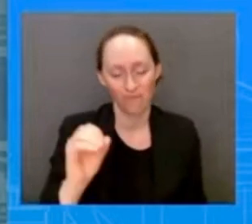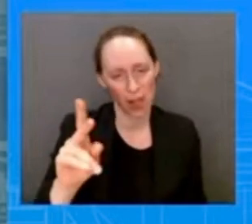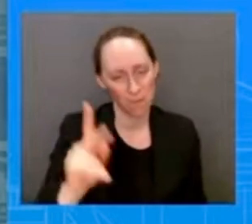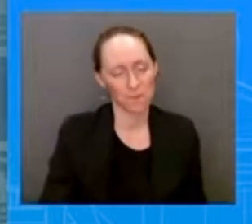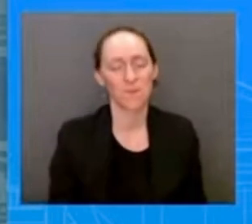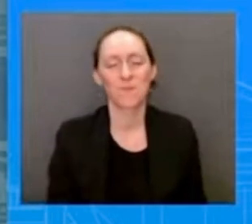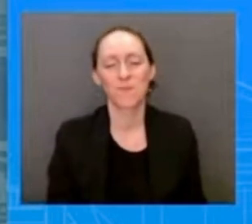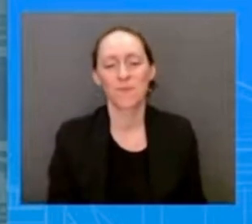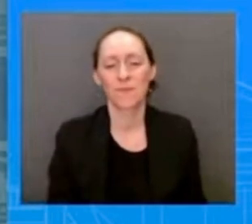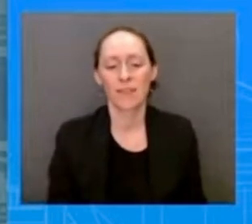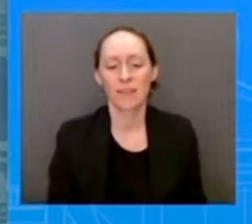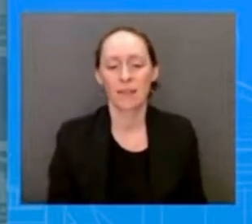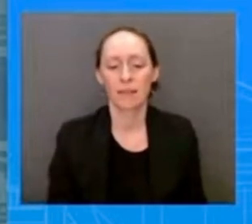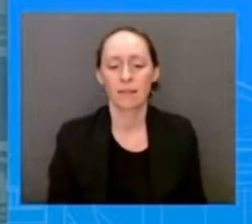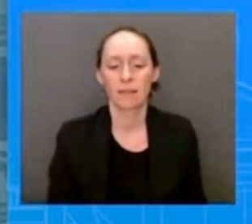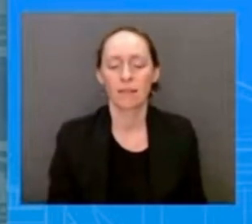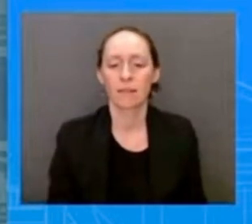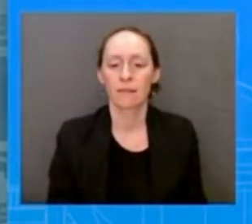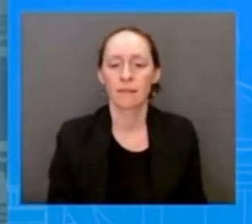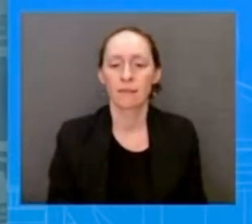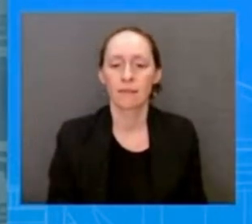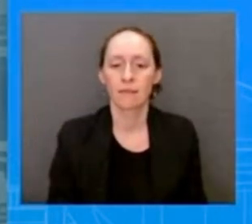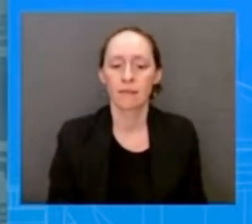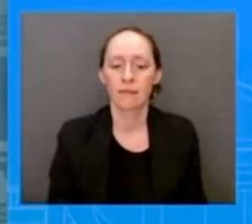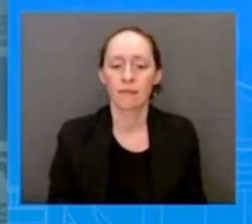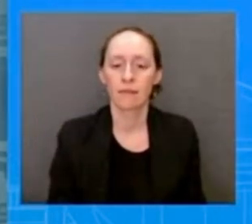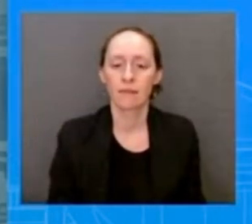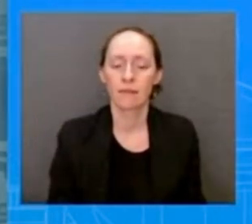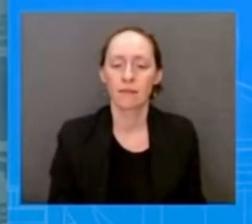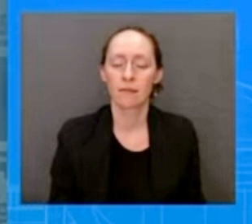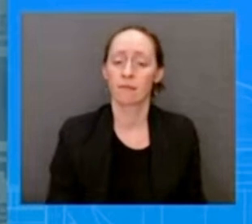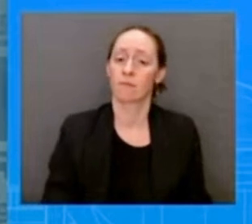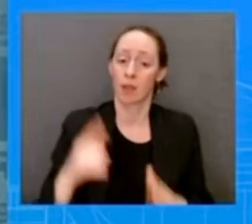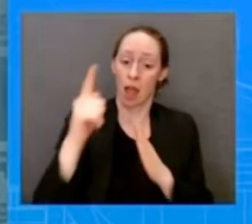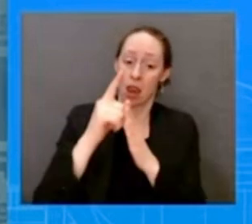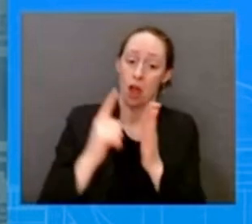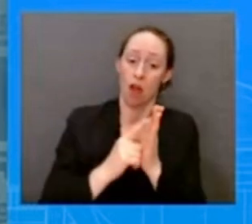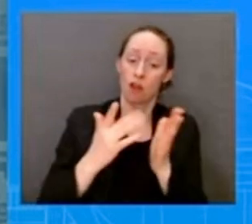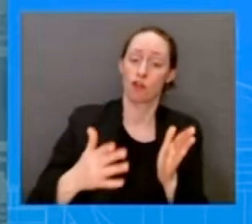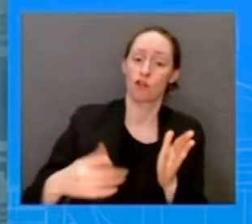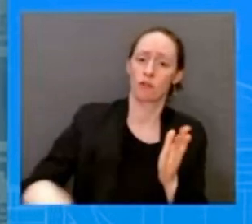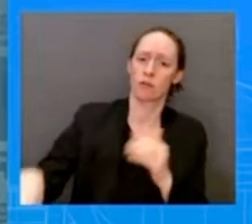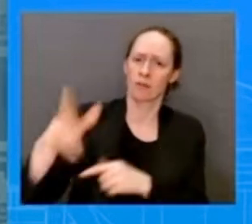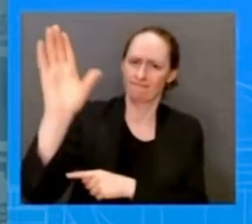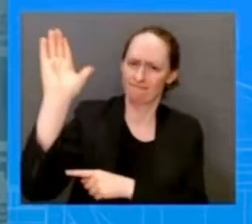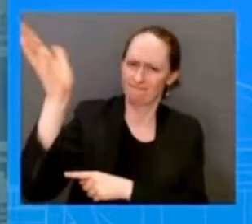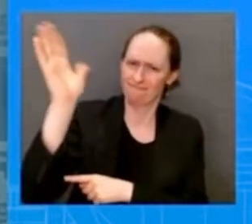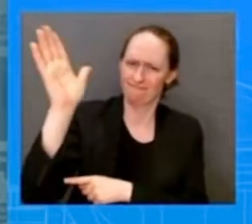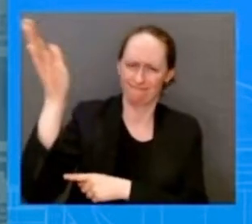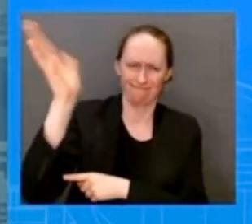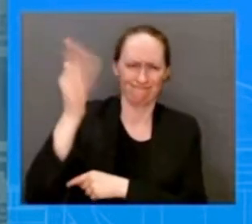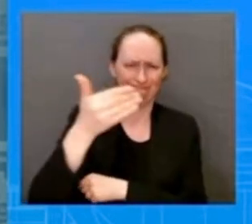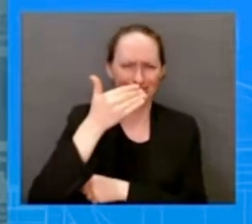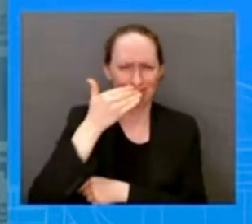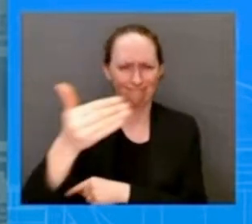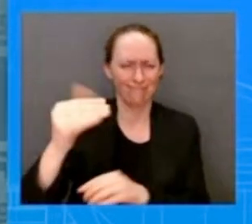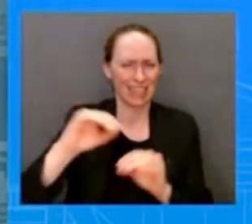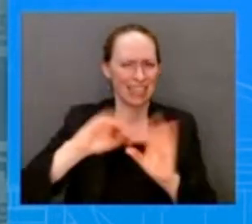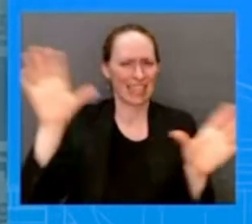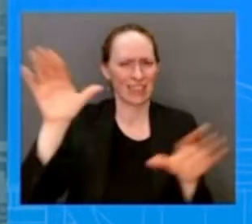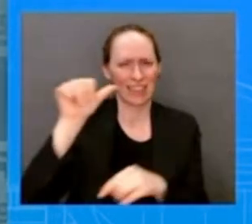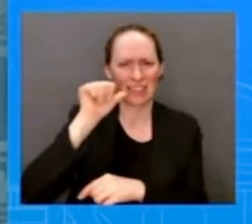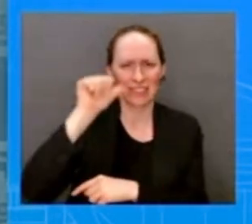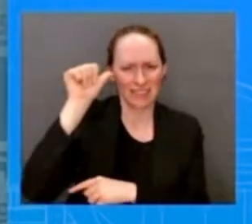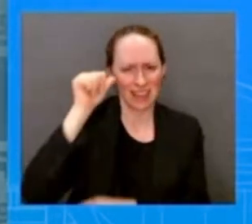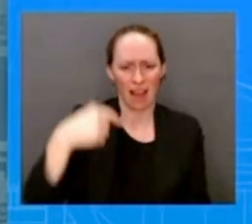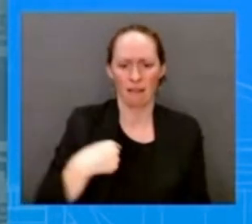what the SG made very clear yesterday, and we believe this, and actually spoke to the president about this morning, is